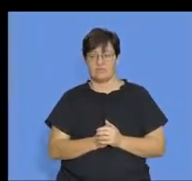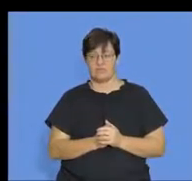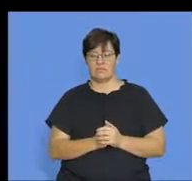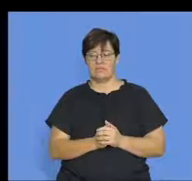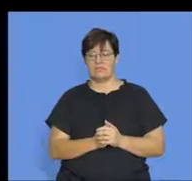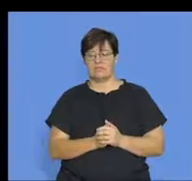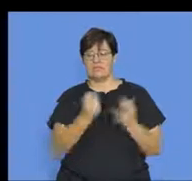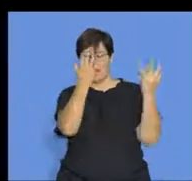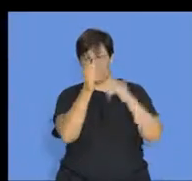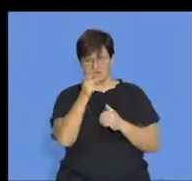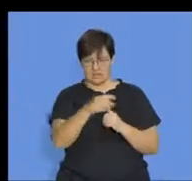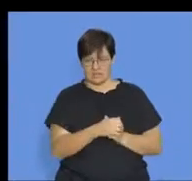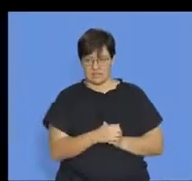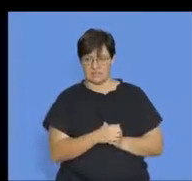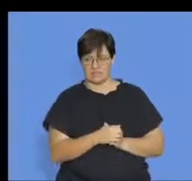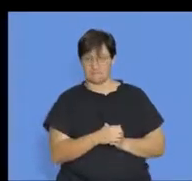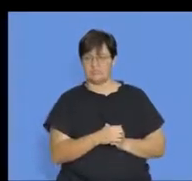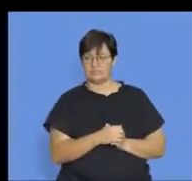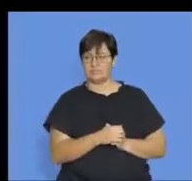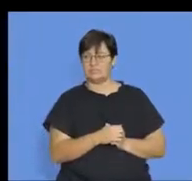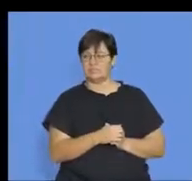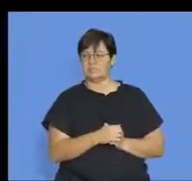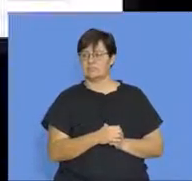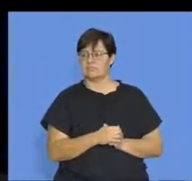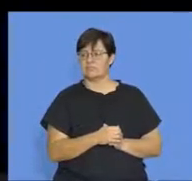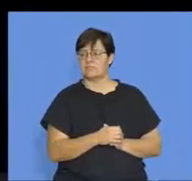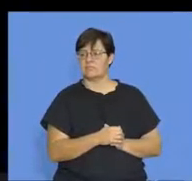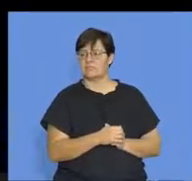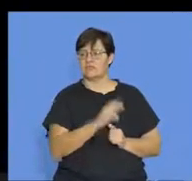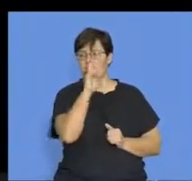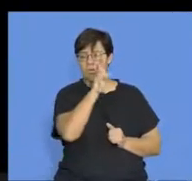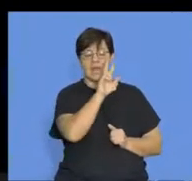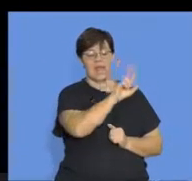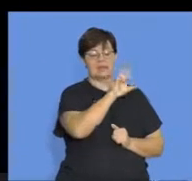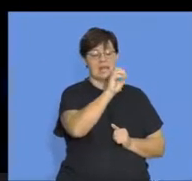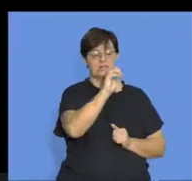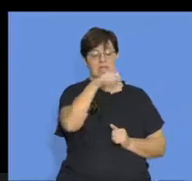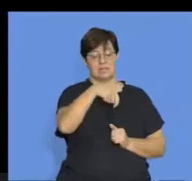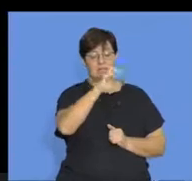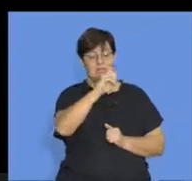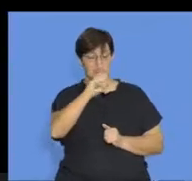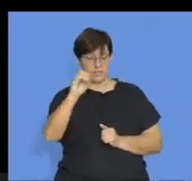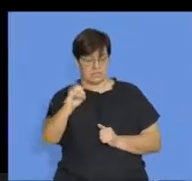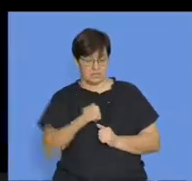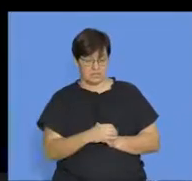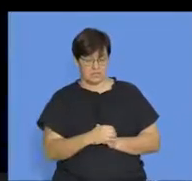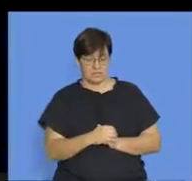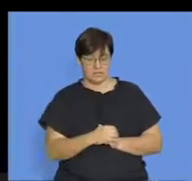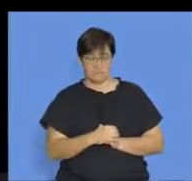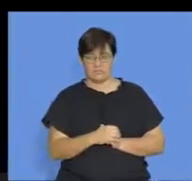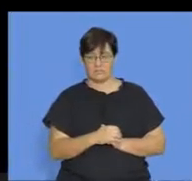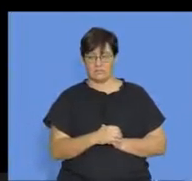9/12. Okay, so let's get our calculator out again. So this time we're looking at